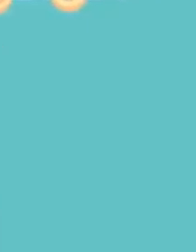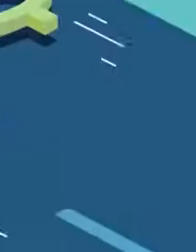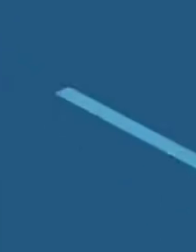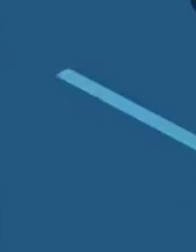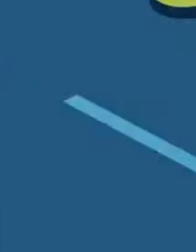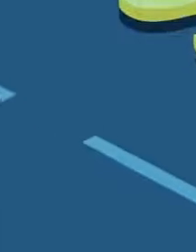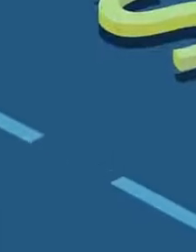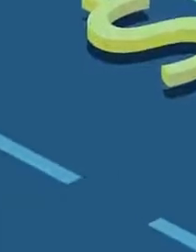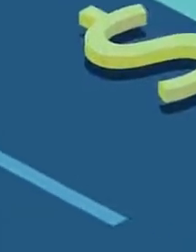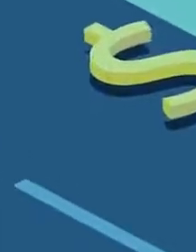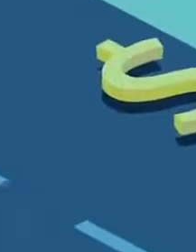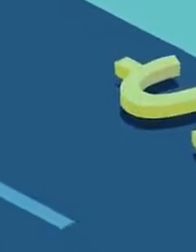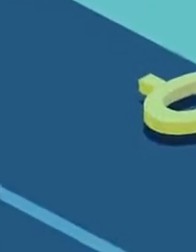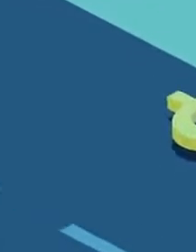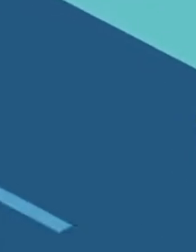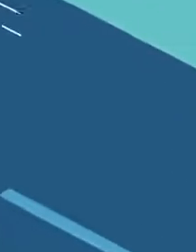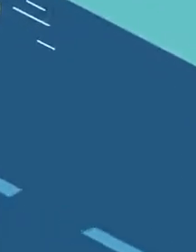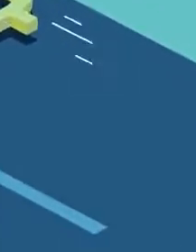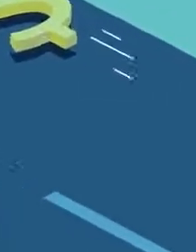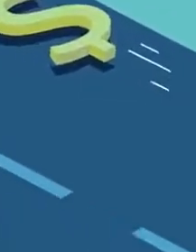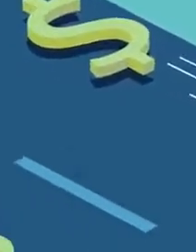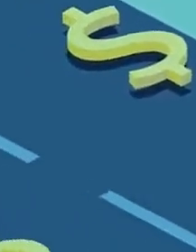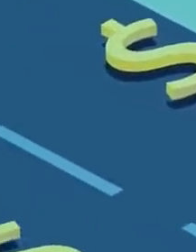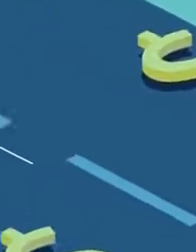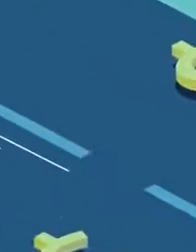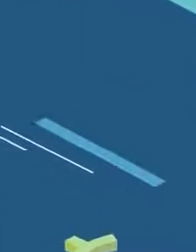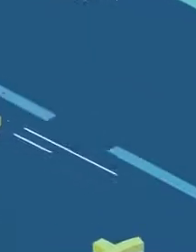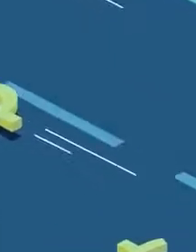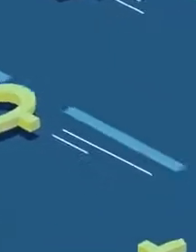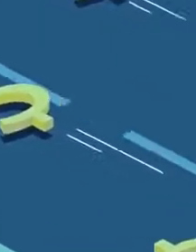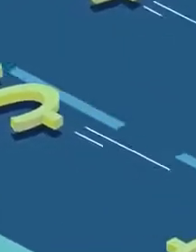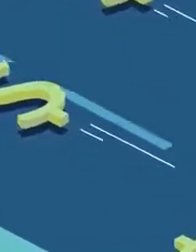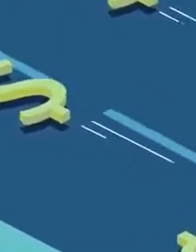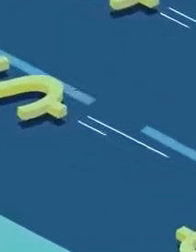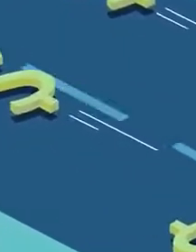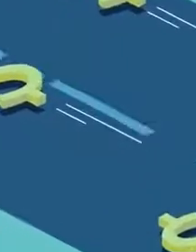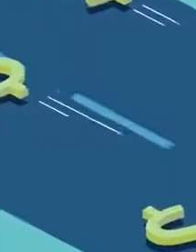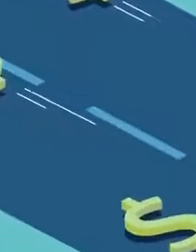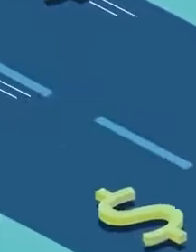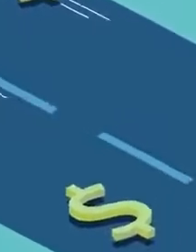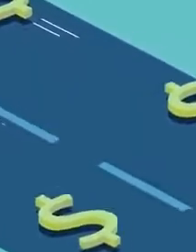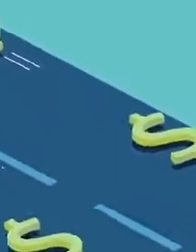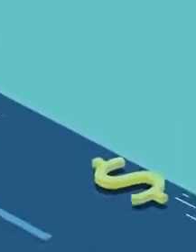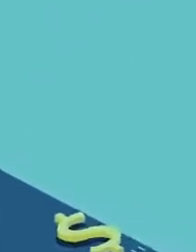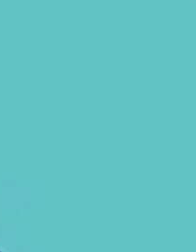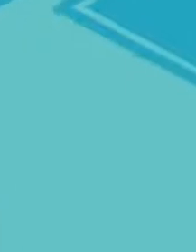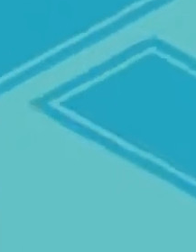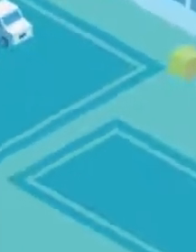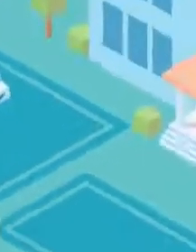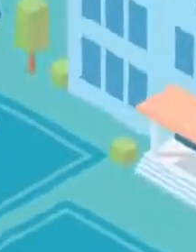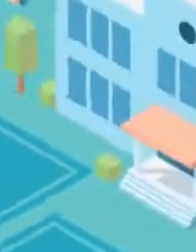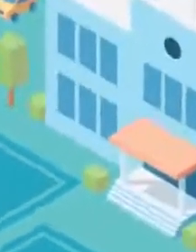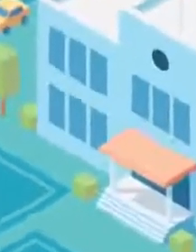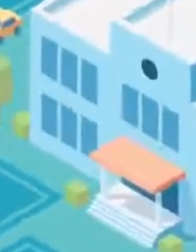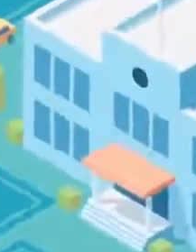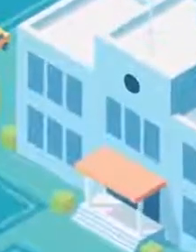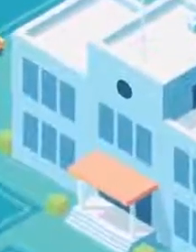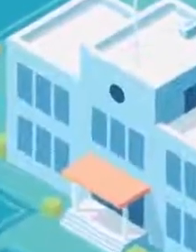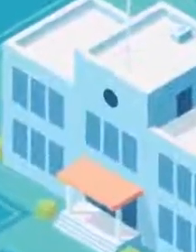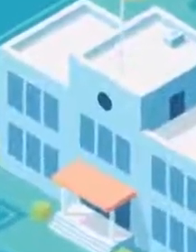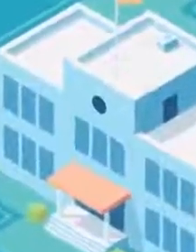islands. The 2021 census will inform decisions on how millions of dollars are allocated for roads,